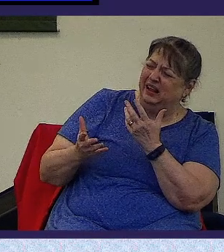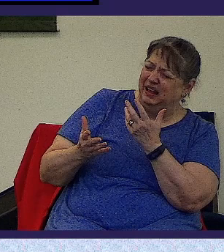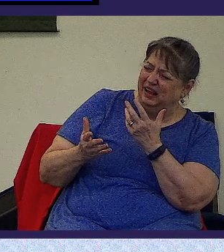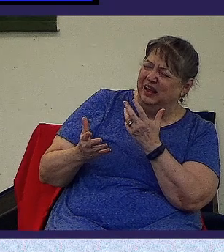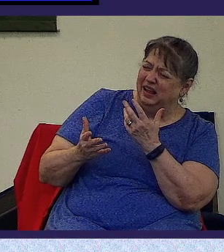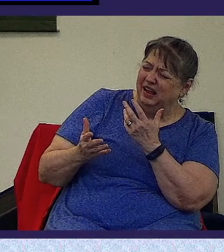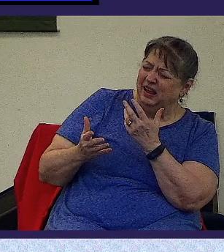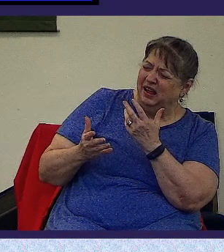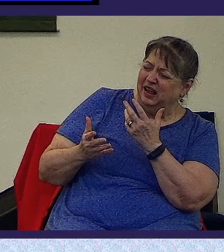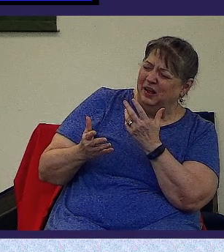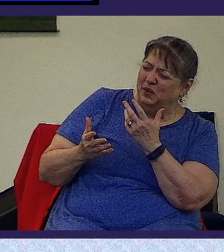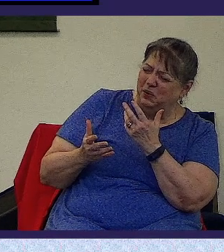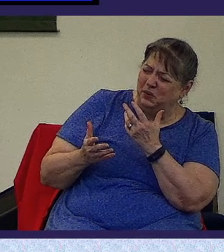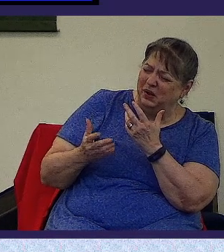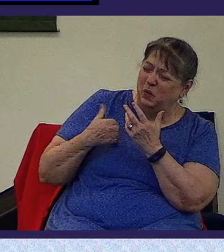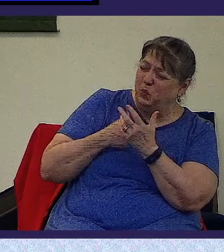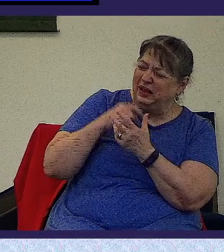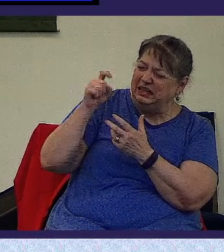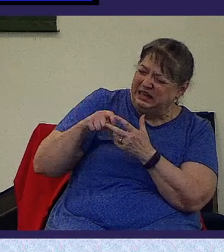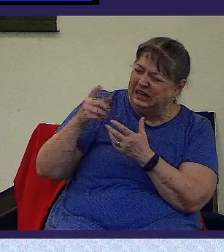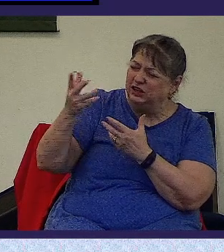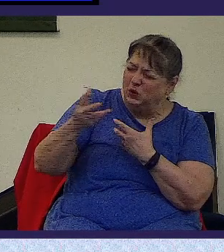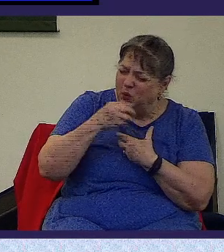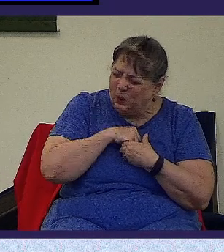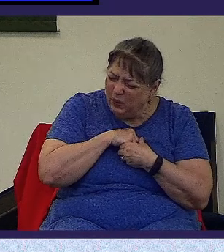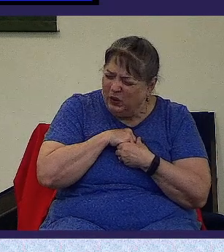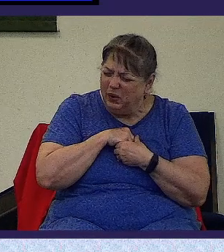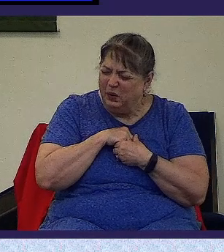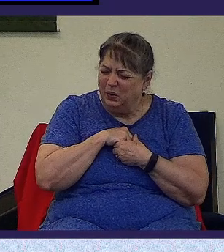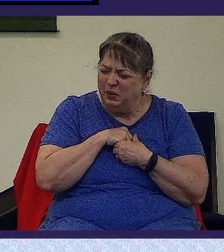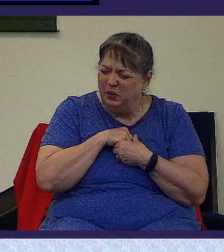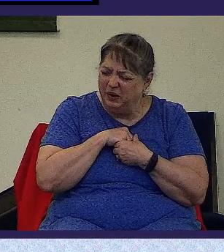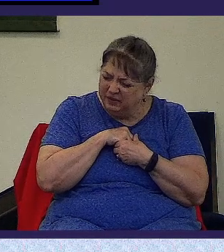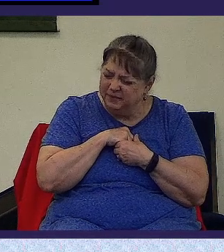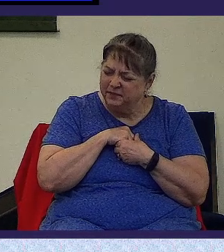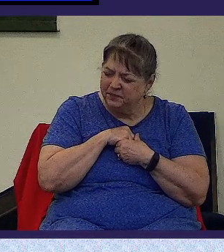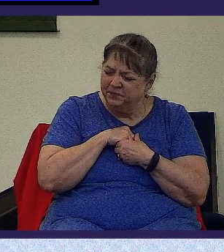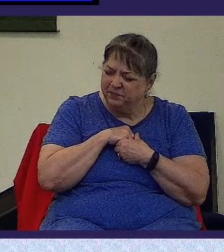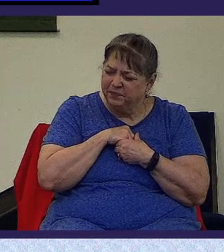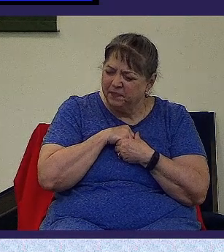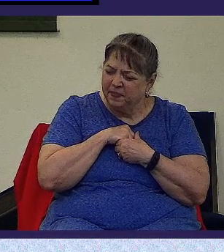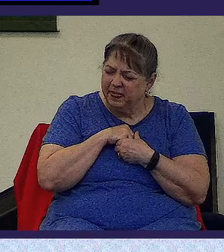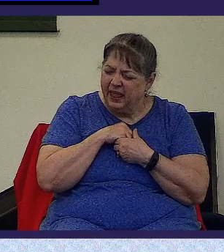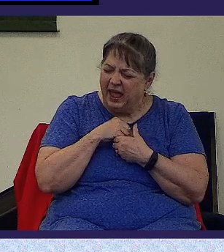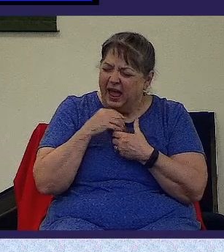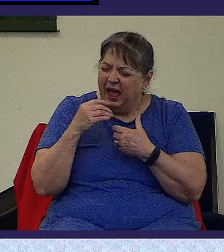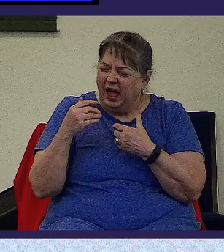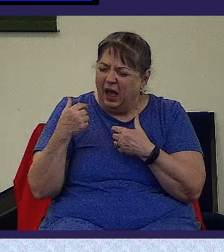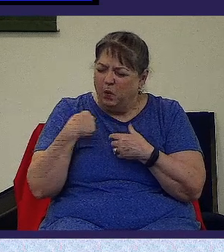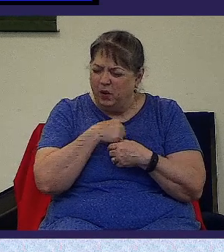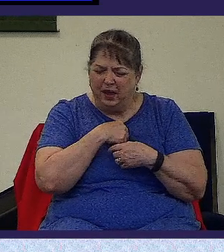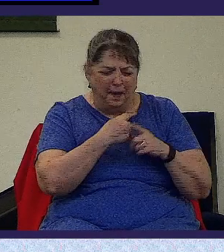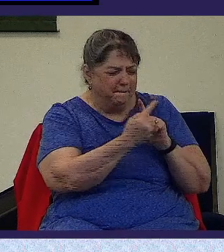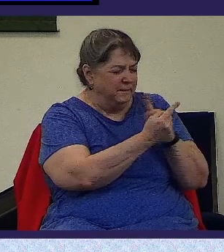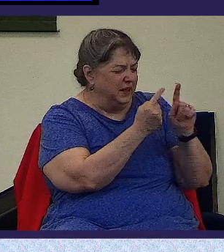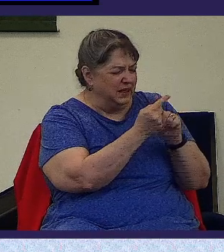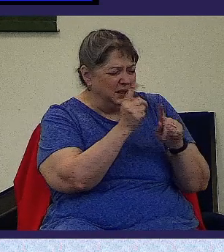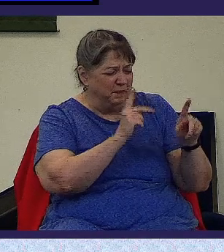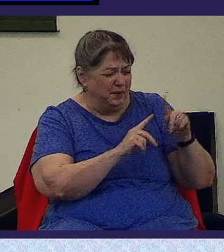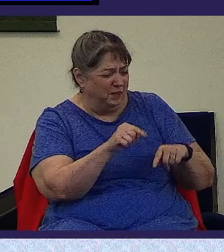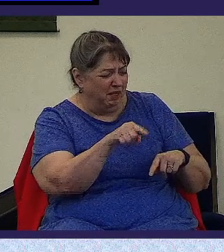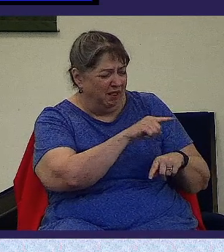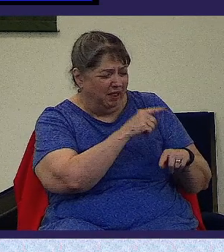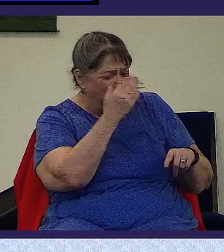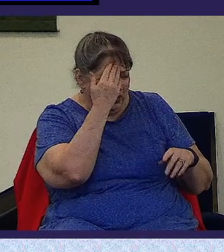of you in our lives and in our world today and so father uh help us to be alerted as especially when we're out there